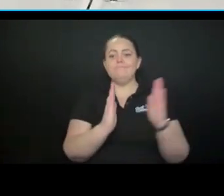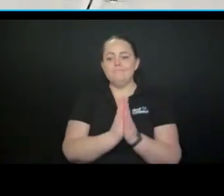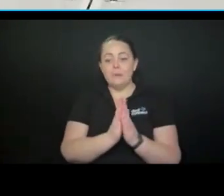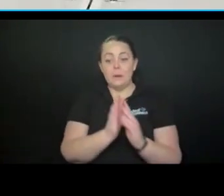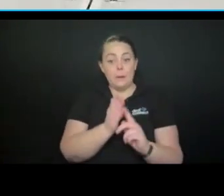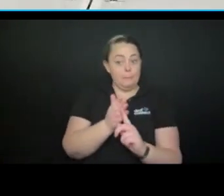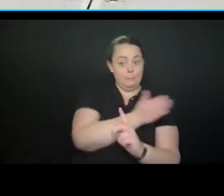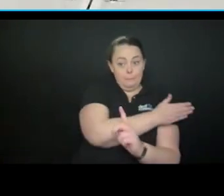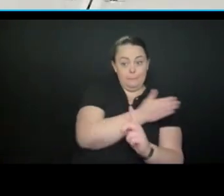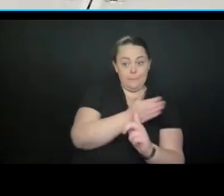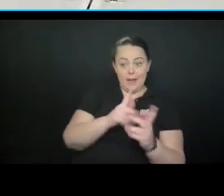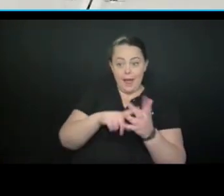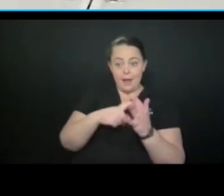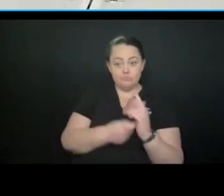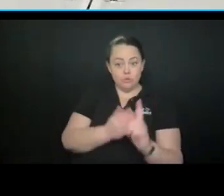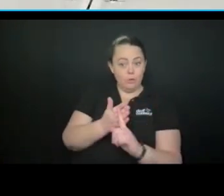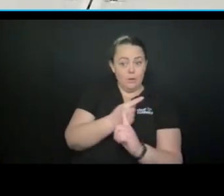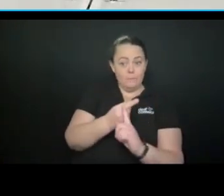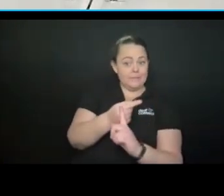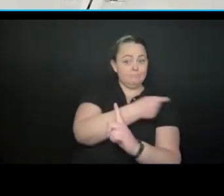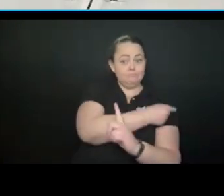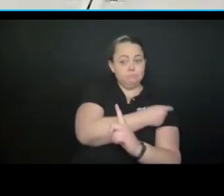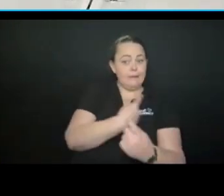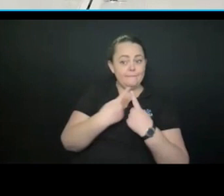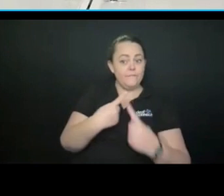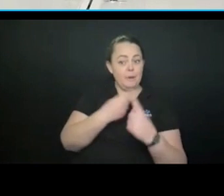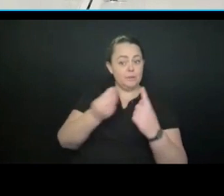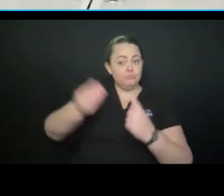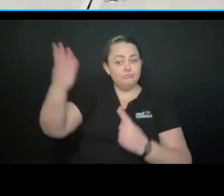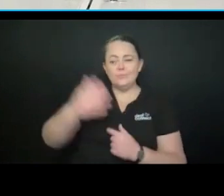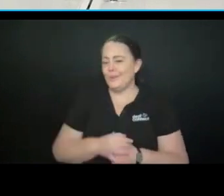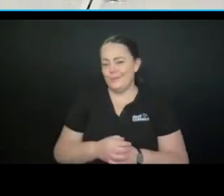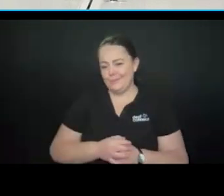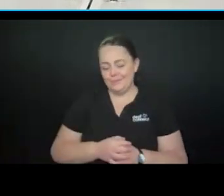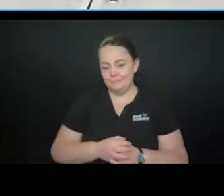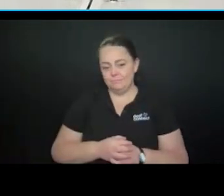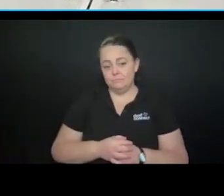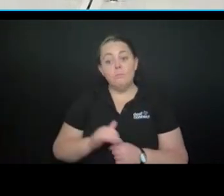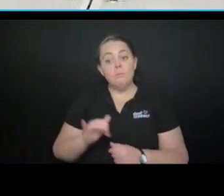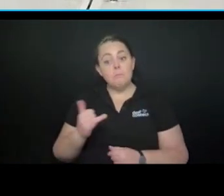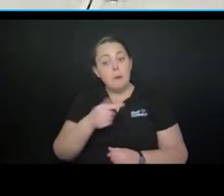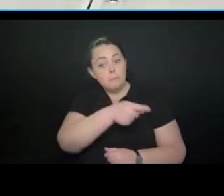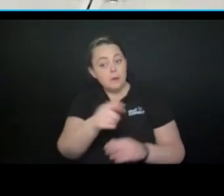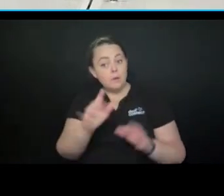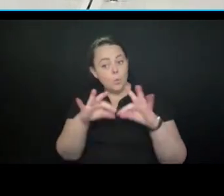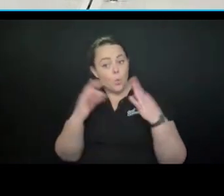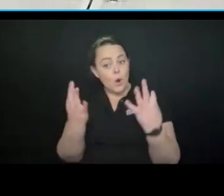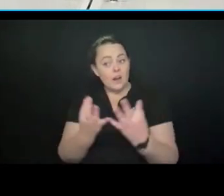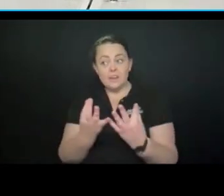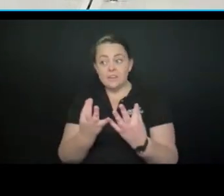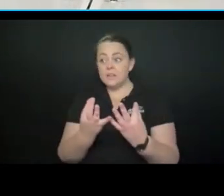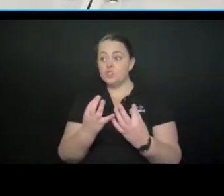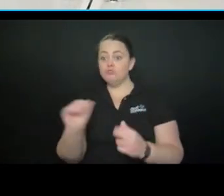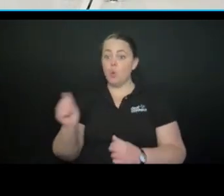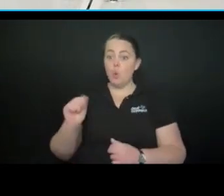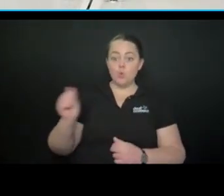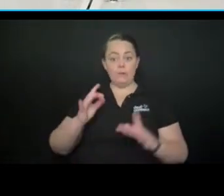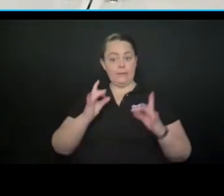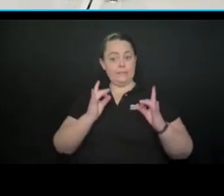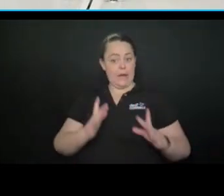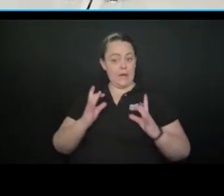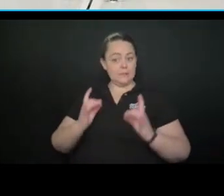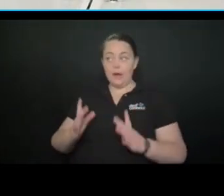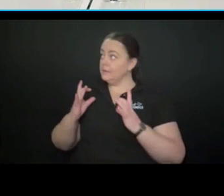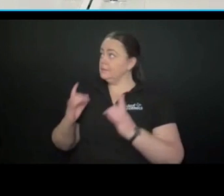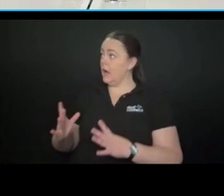where a service already has this information, and certainly since since government announced and the Minister announced the